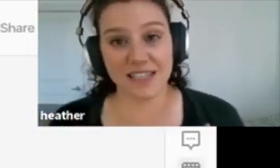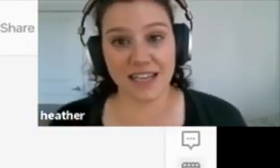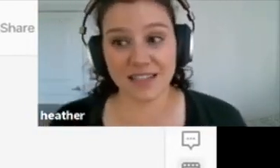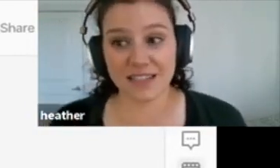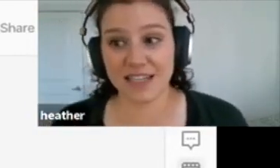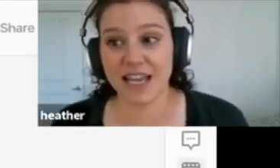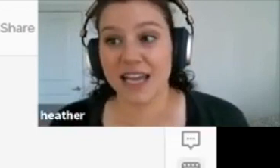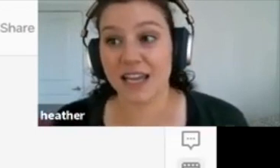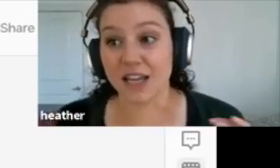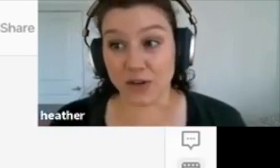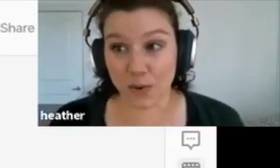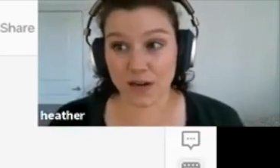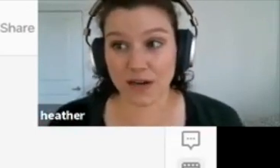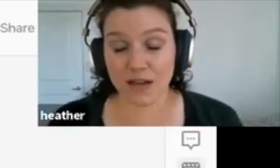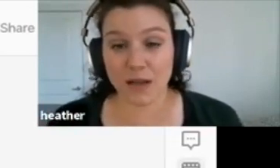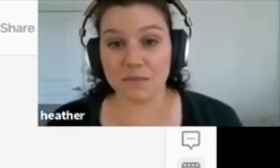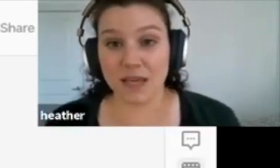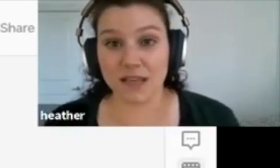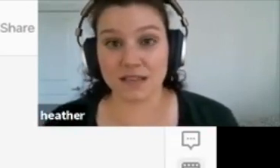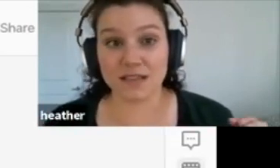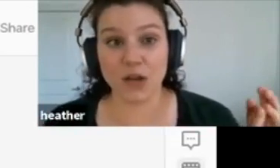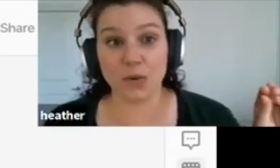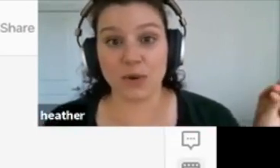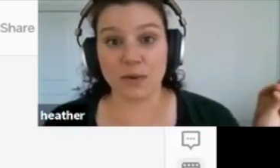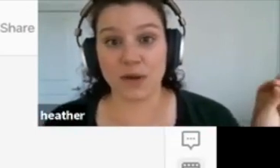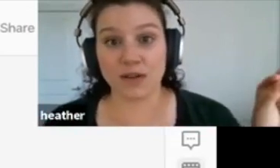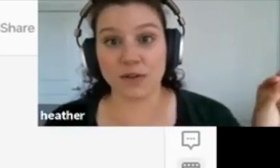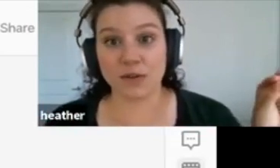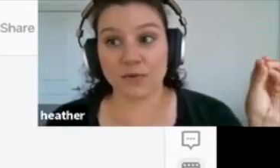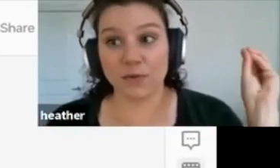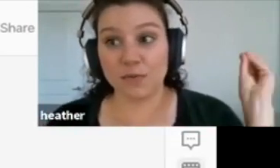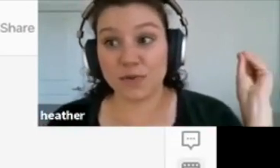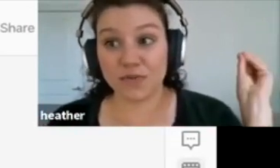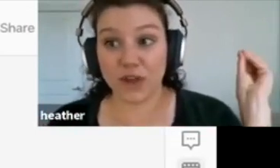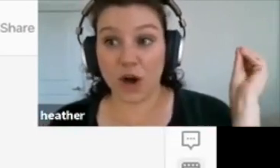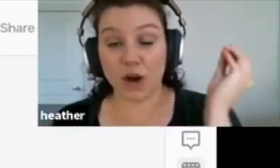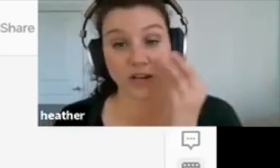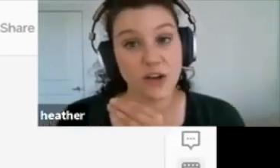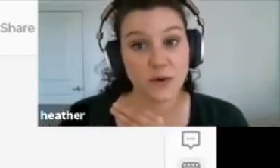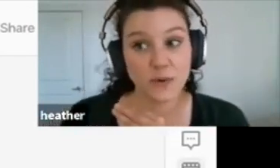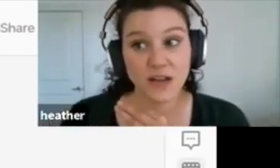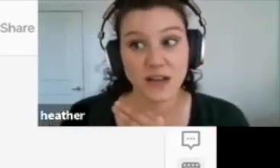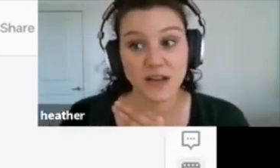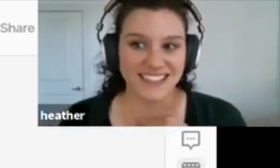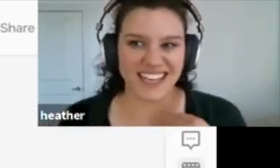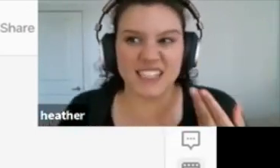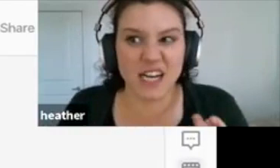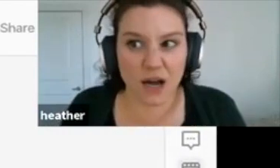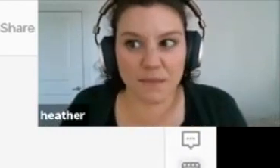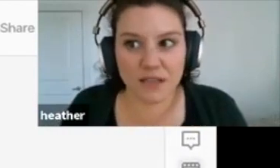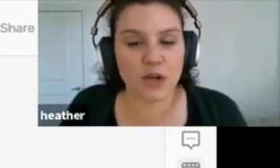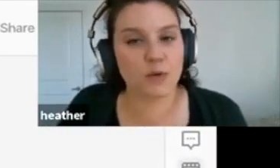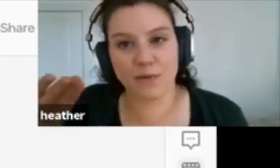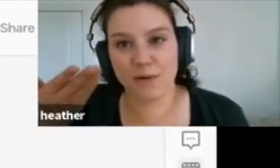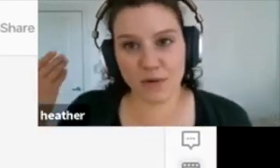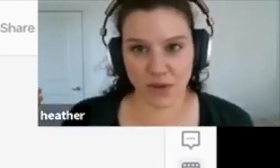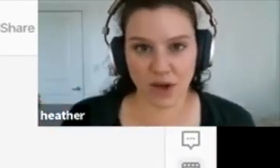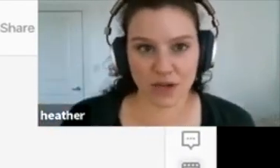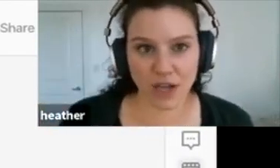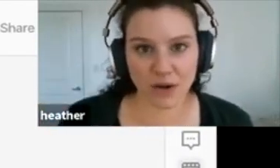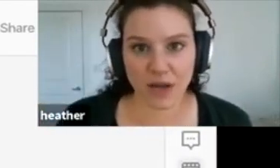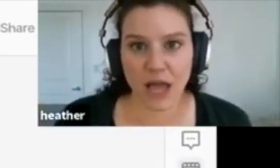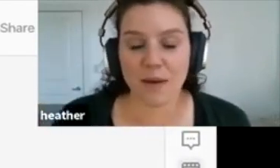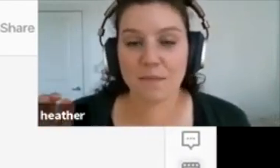this context, ignore means we will remove the audio. Let's say it's an we'll remove